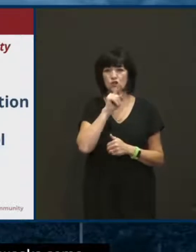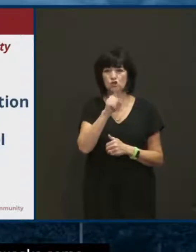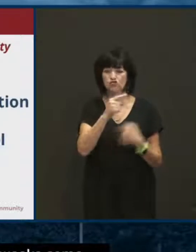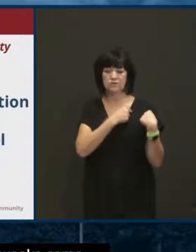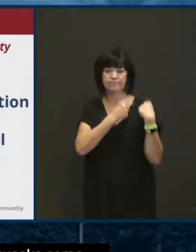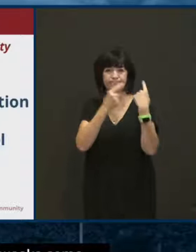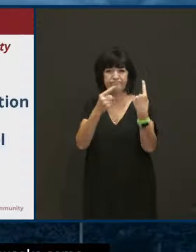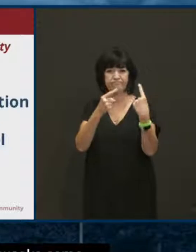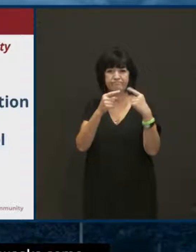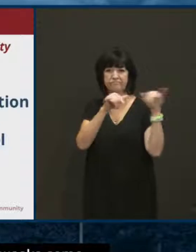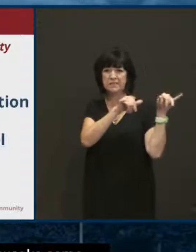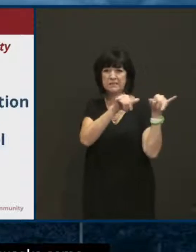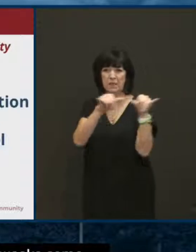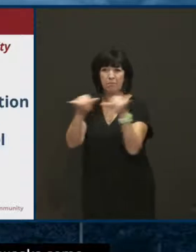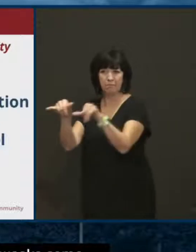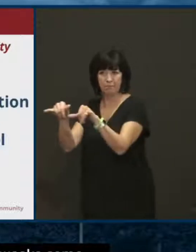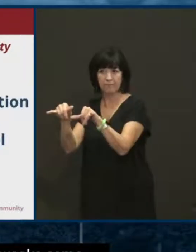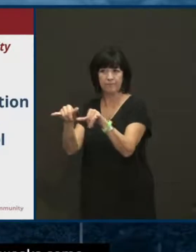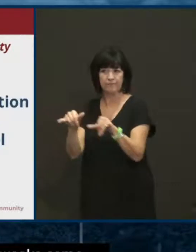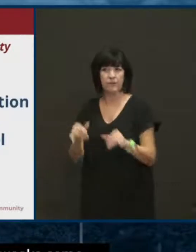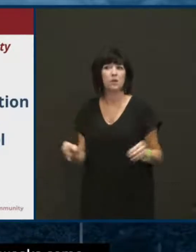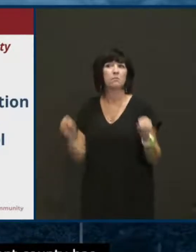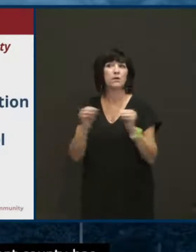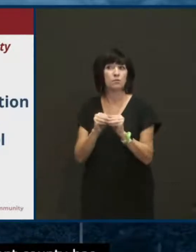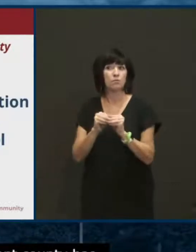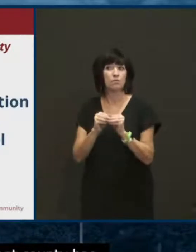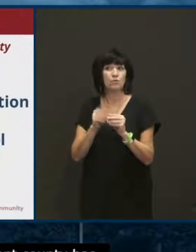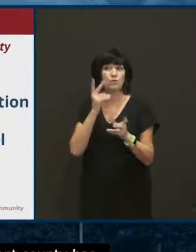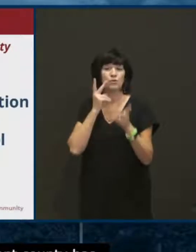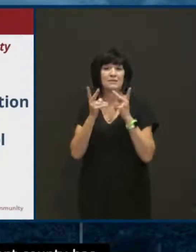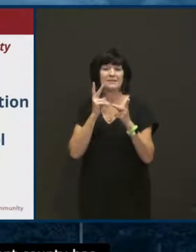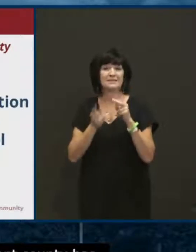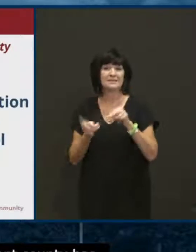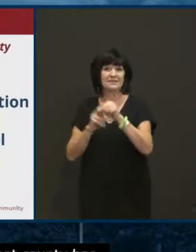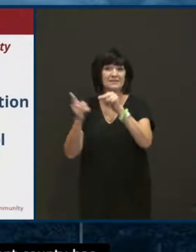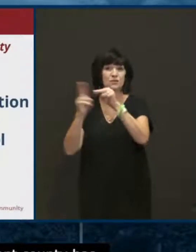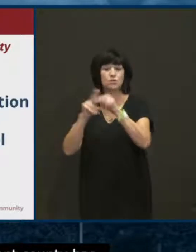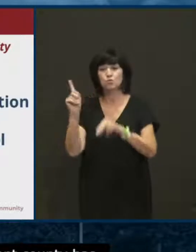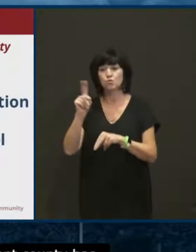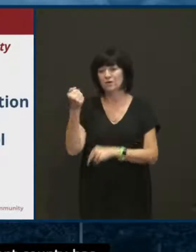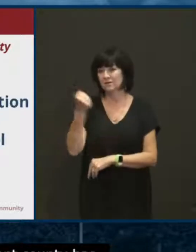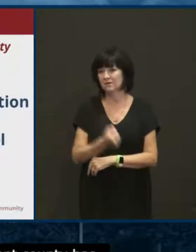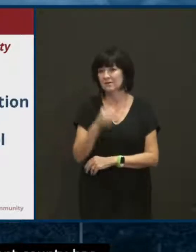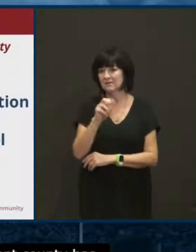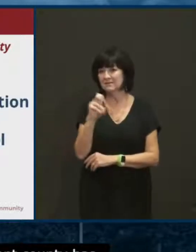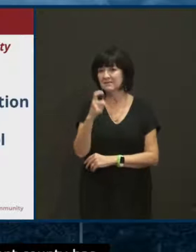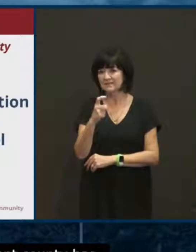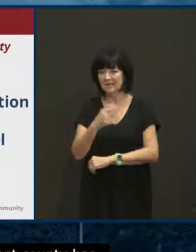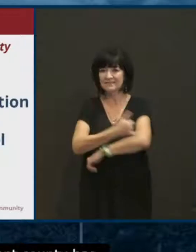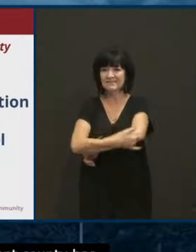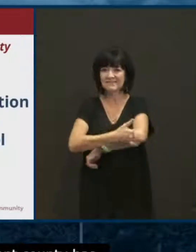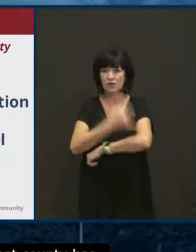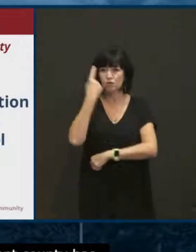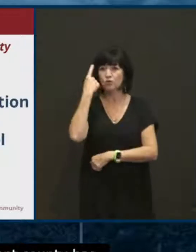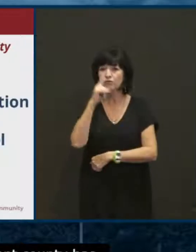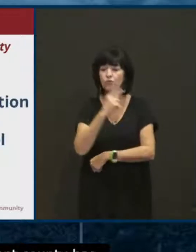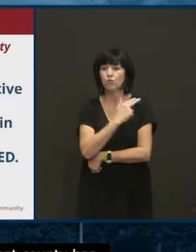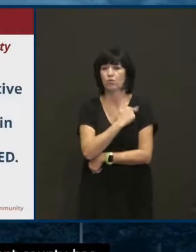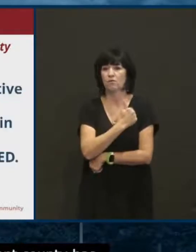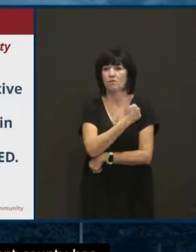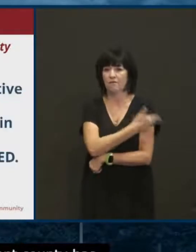while, but we've seen some more significant increases in Sussex County for hospitalizations.